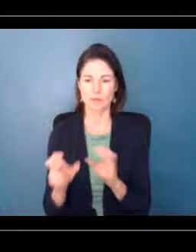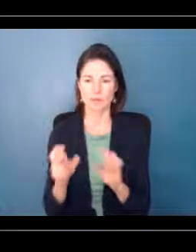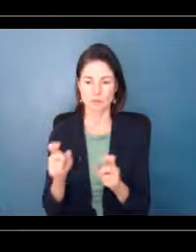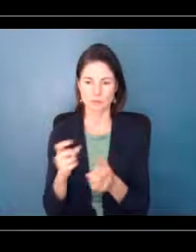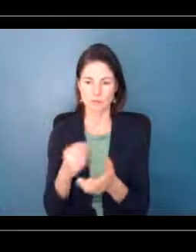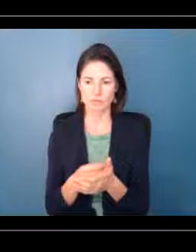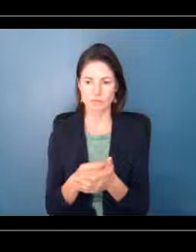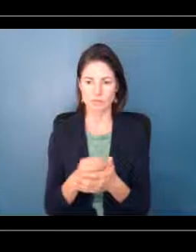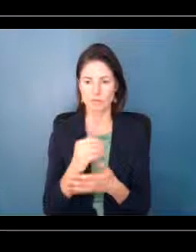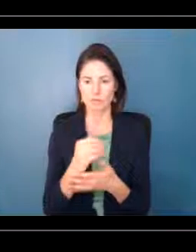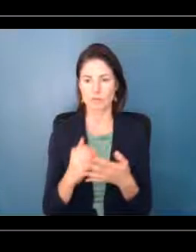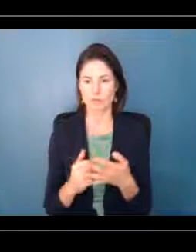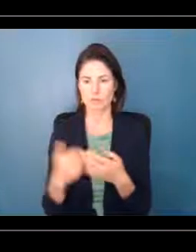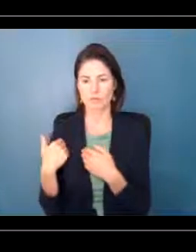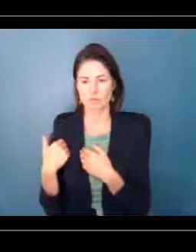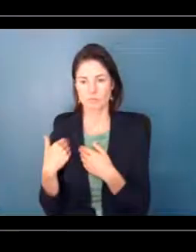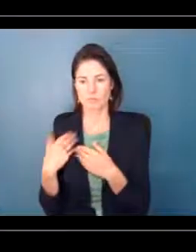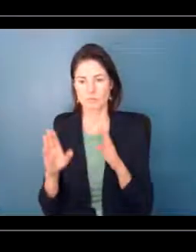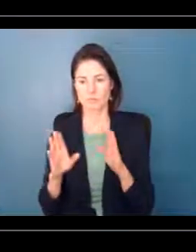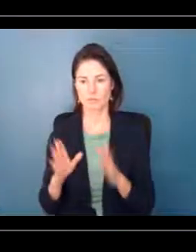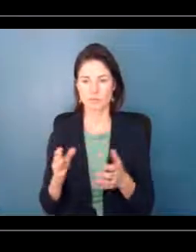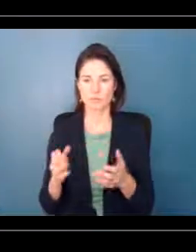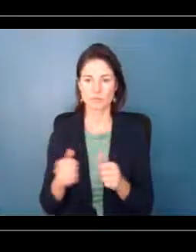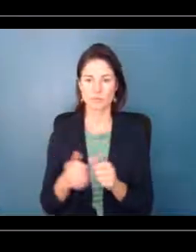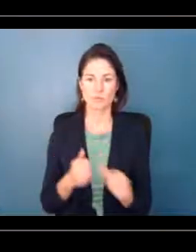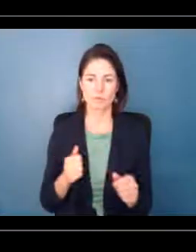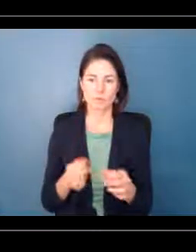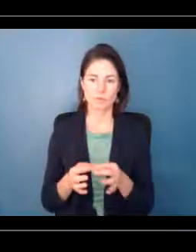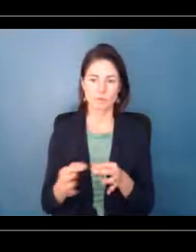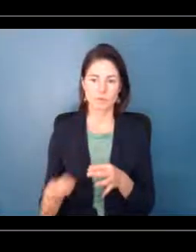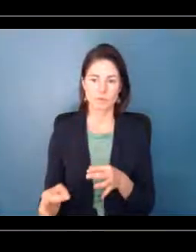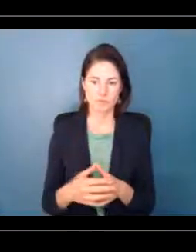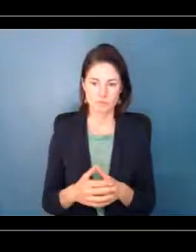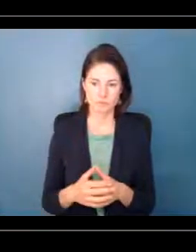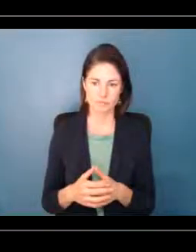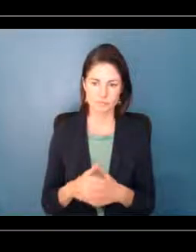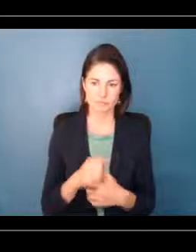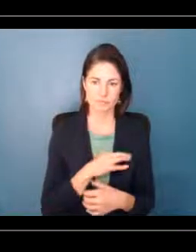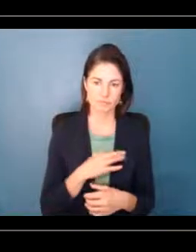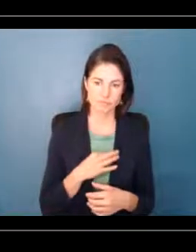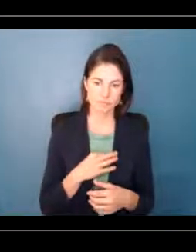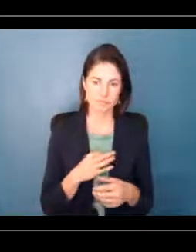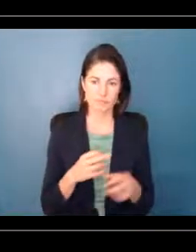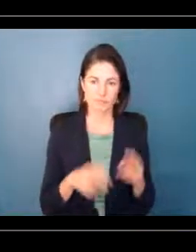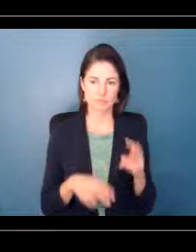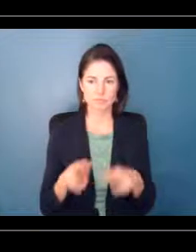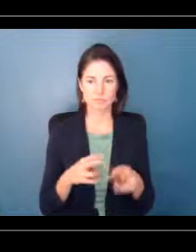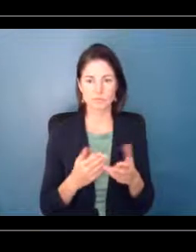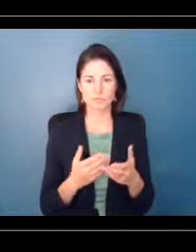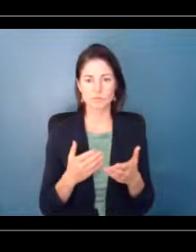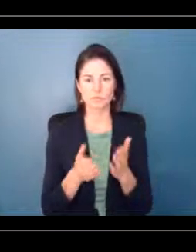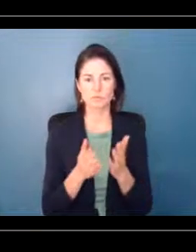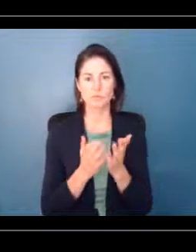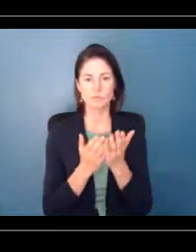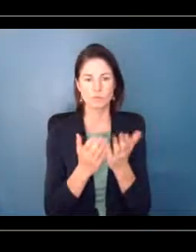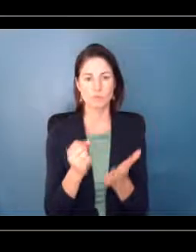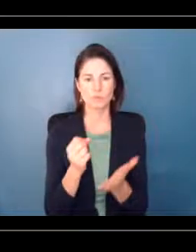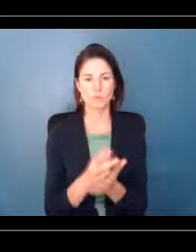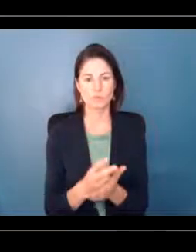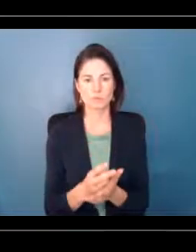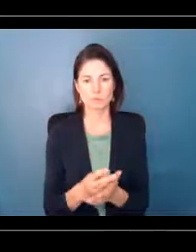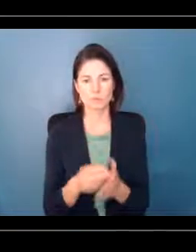lowest responsible bidder in order to avoid delays. Staff has reviewed this request and recommends approval. Thank you, Justin. No public